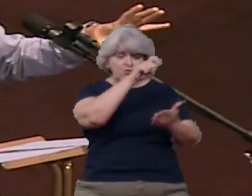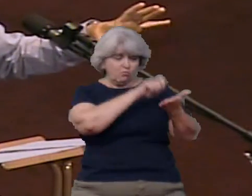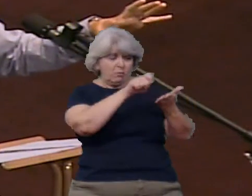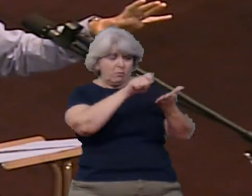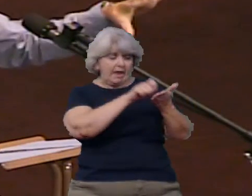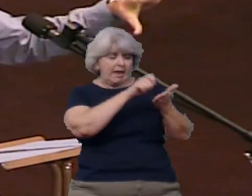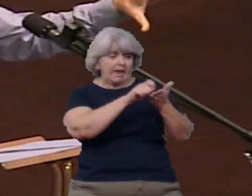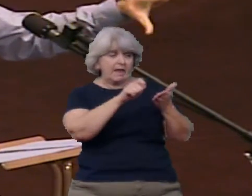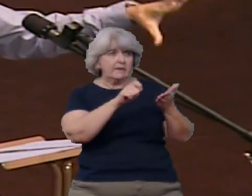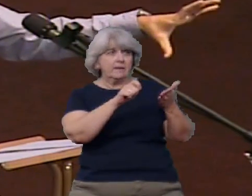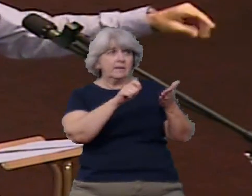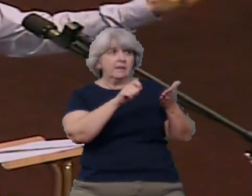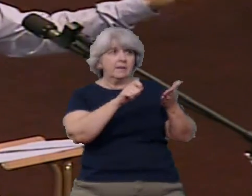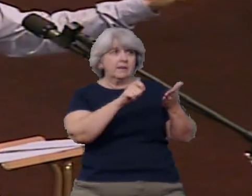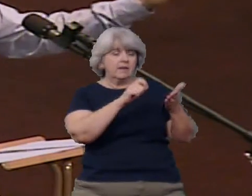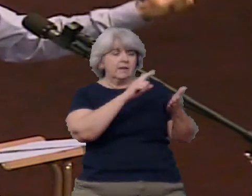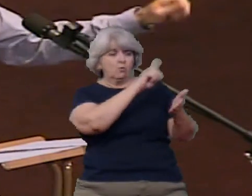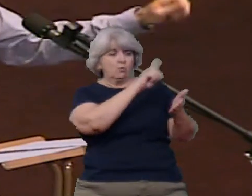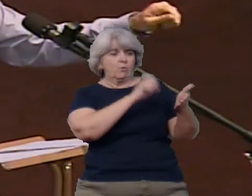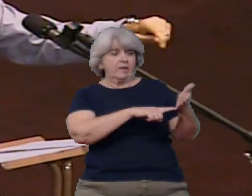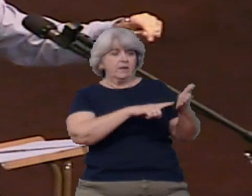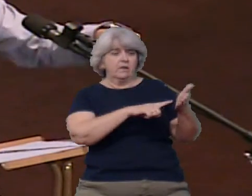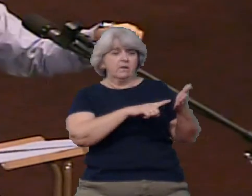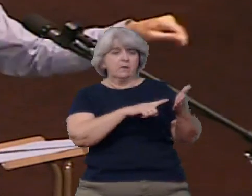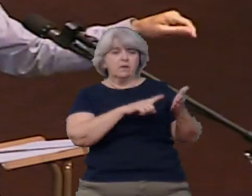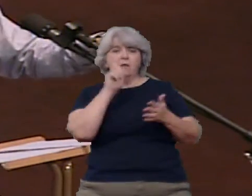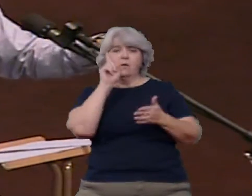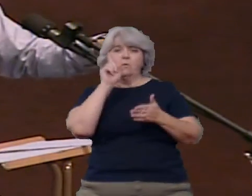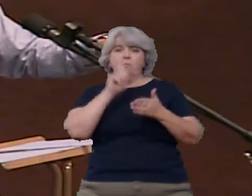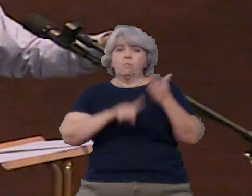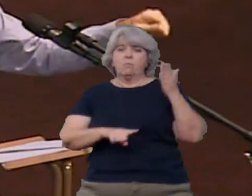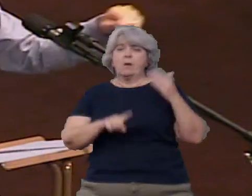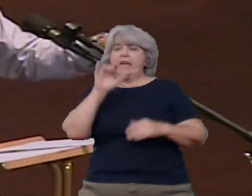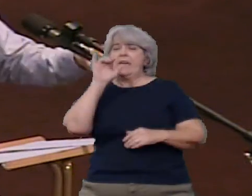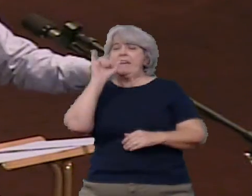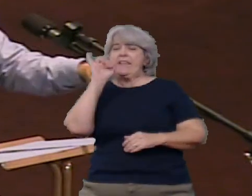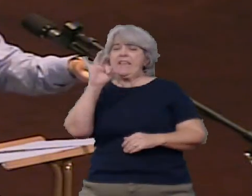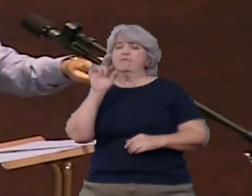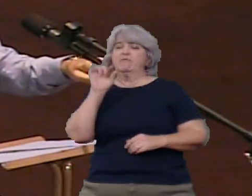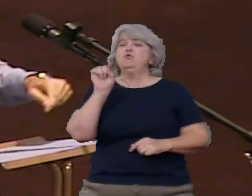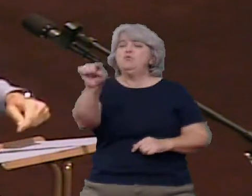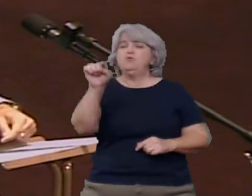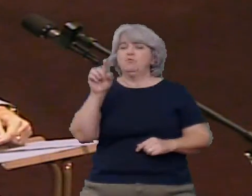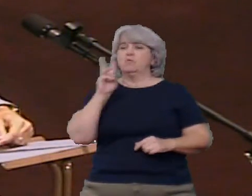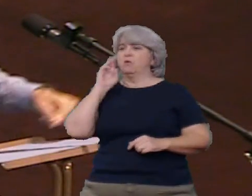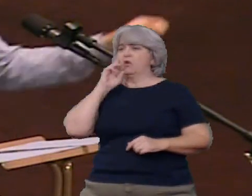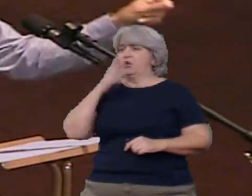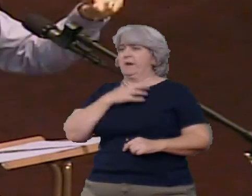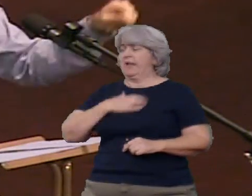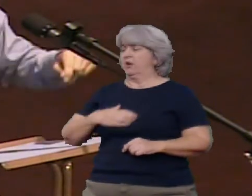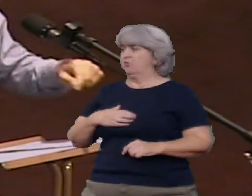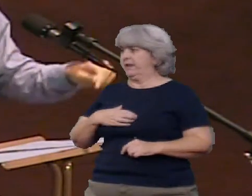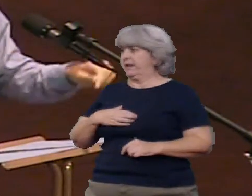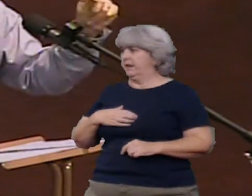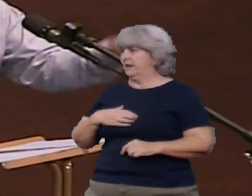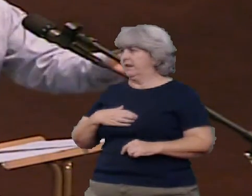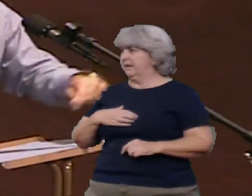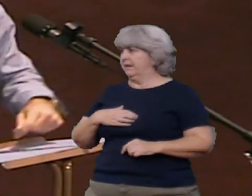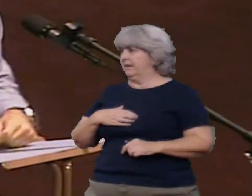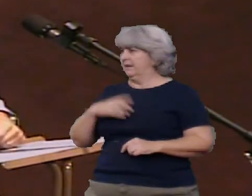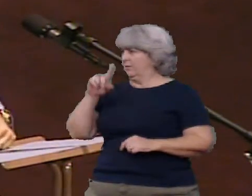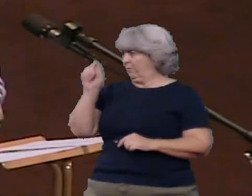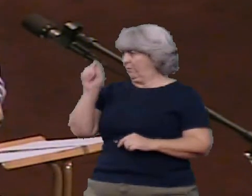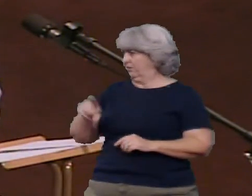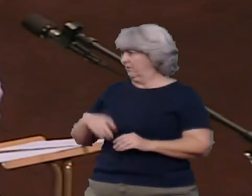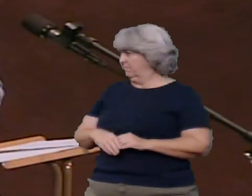can the question, what if you were hungry, in a question mark. What if you were hungry, question